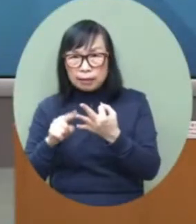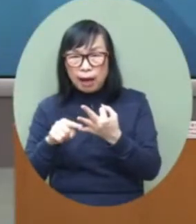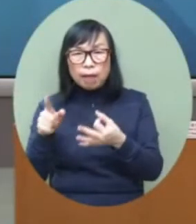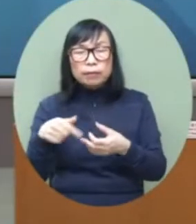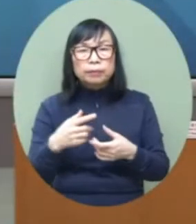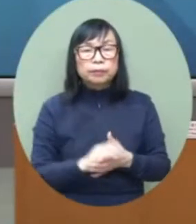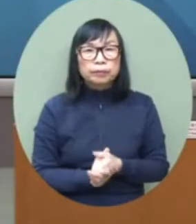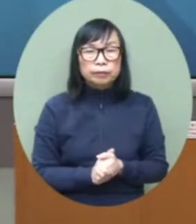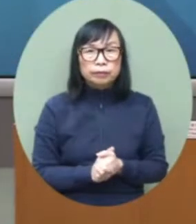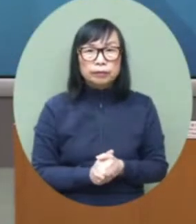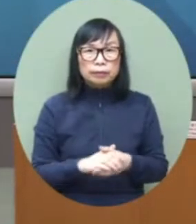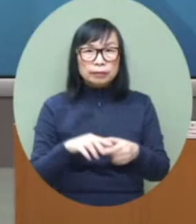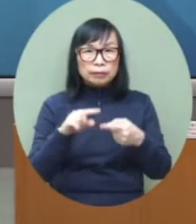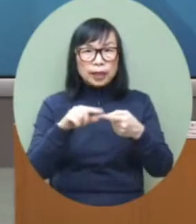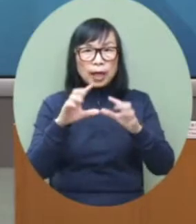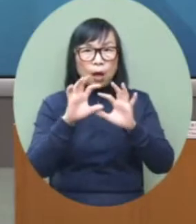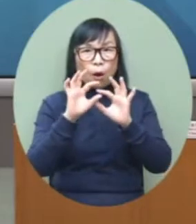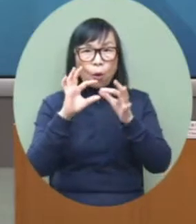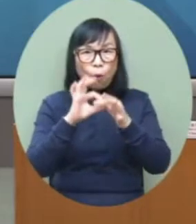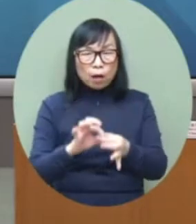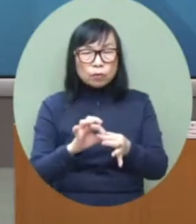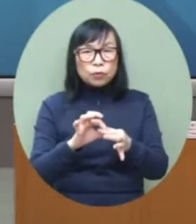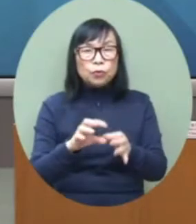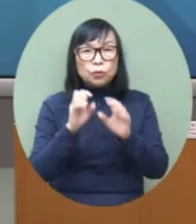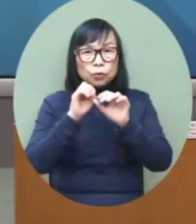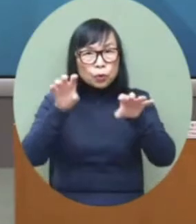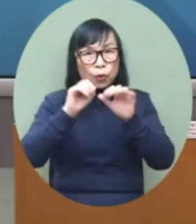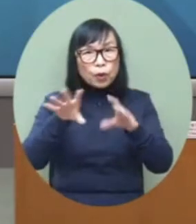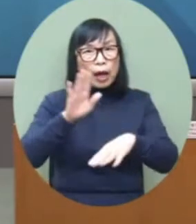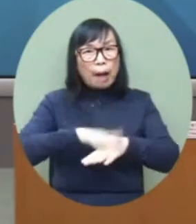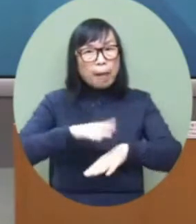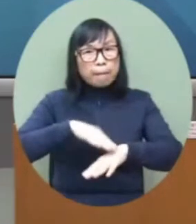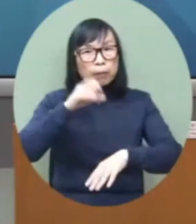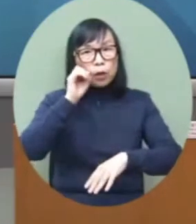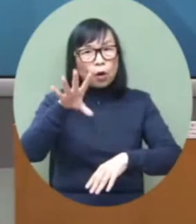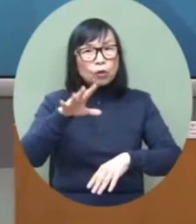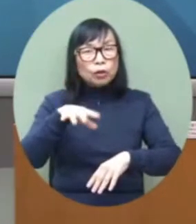Center? I'll handle the question about